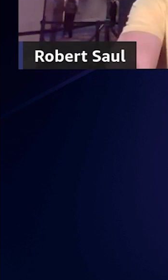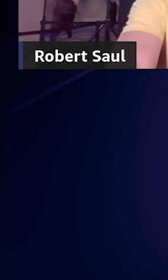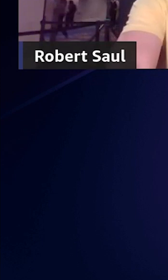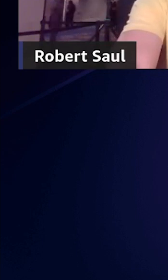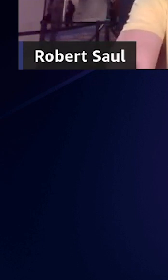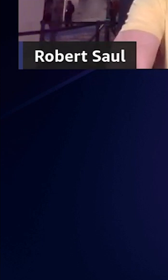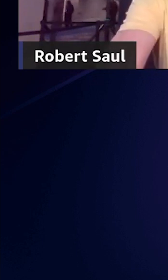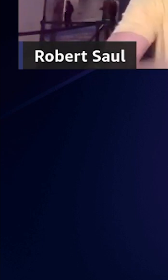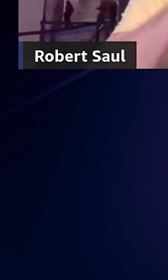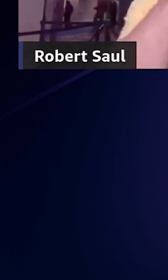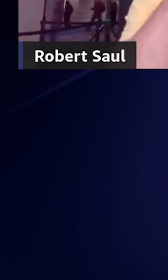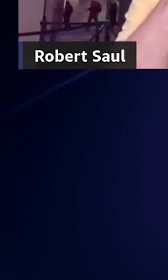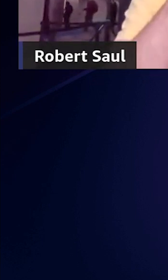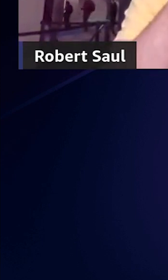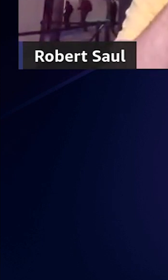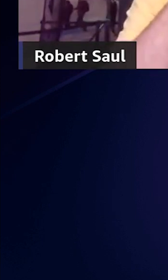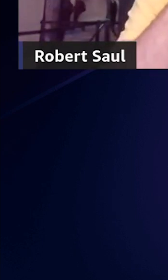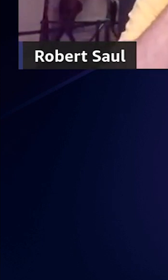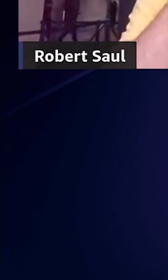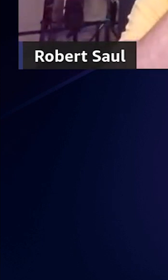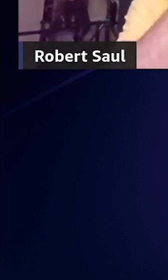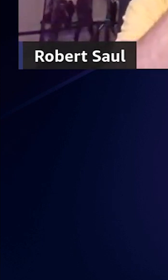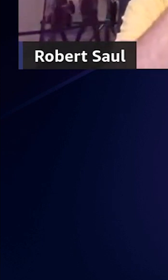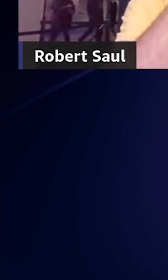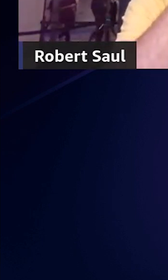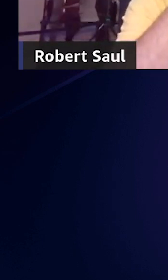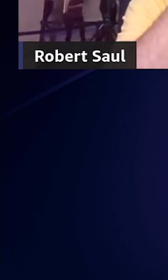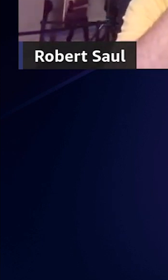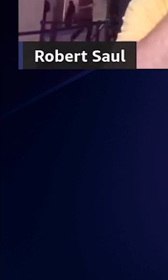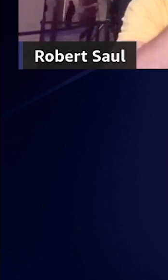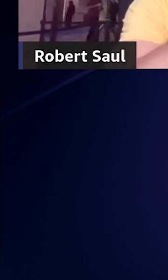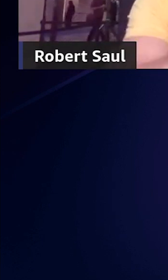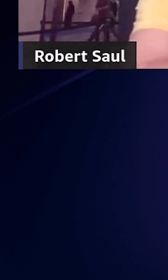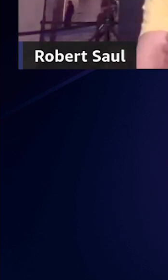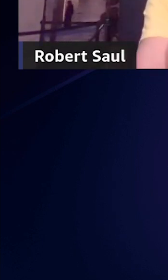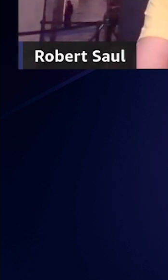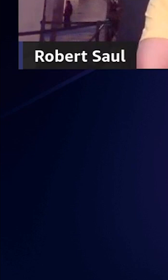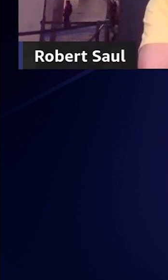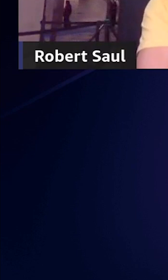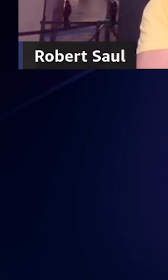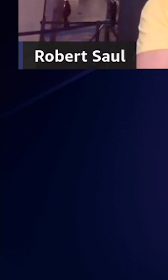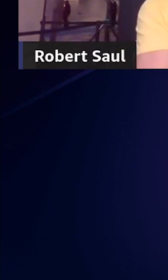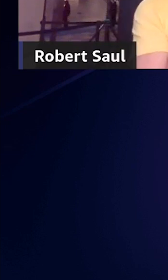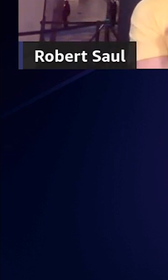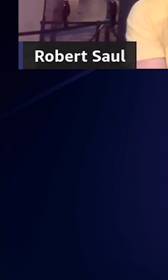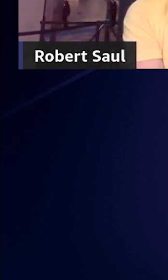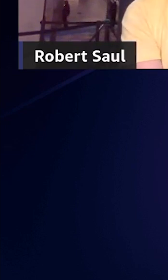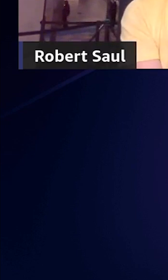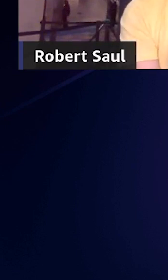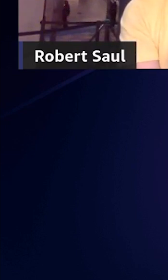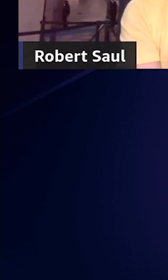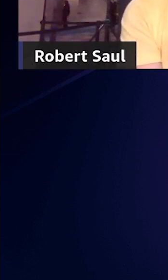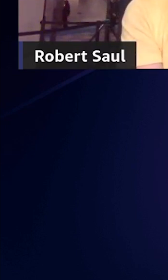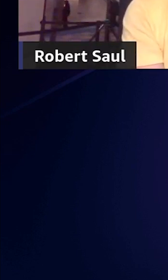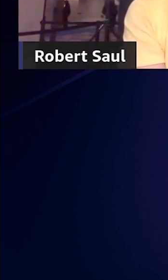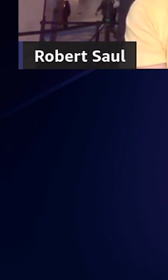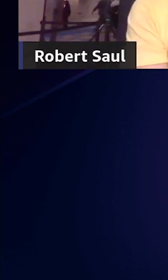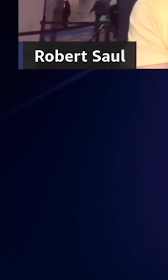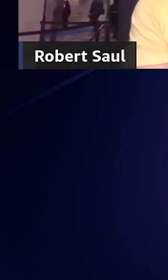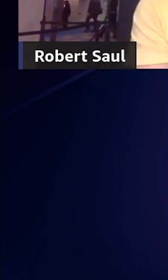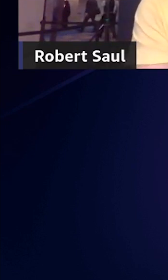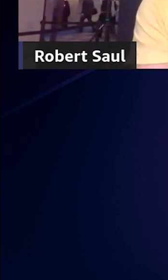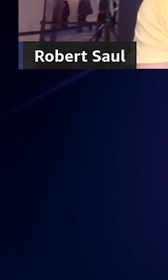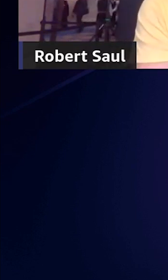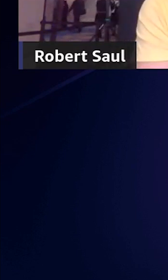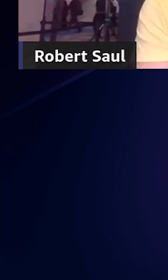sure. If you don't mind, Robert, talk a little bit more about the tool while I get my screen loaded up. Yeah, absolutely. So we're going to talk about ALE. We're going to